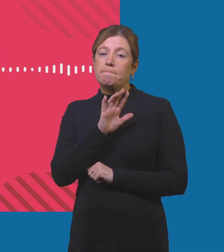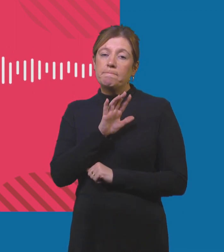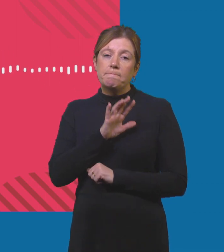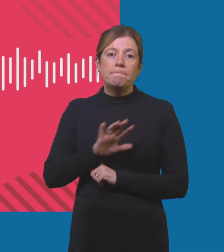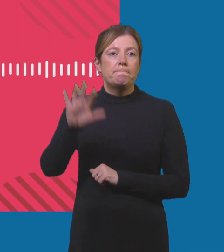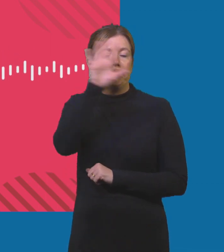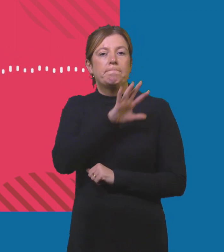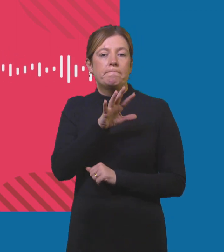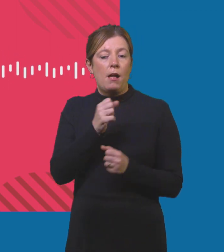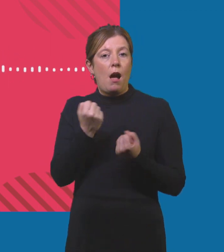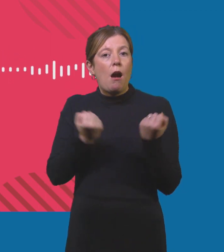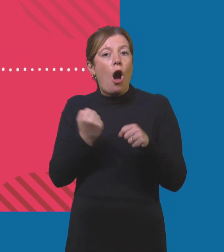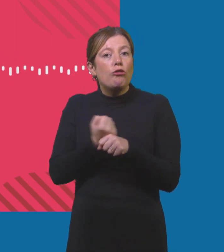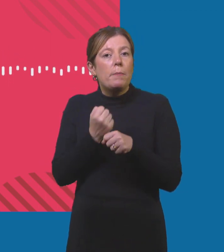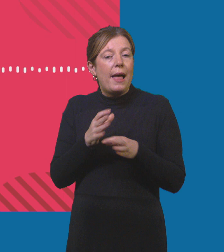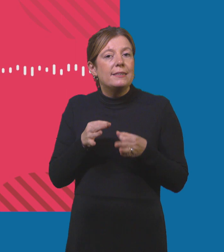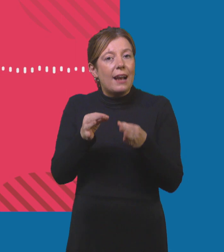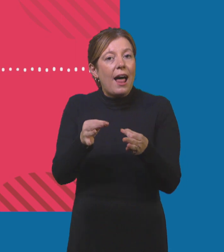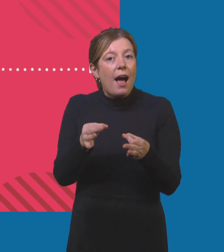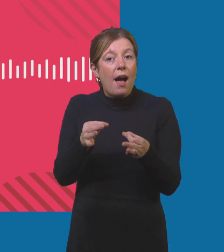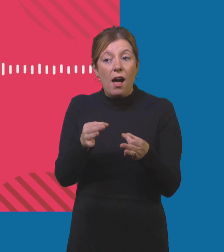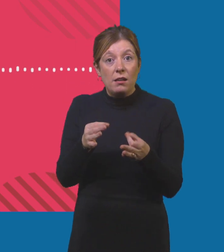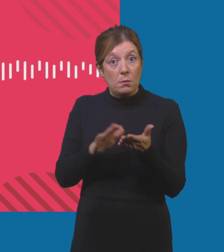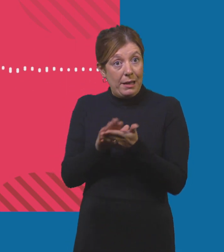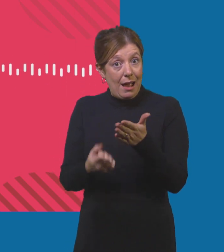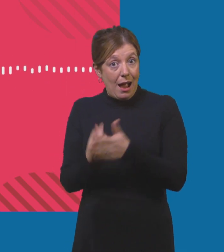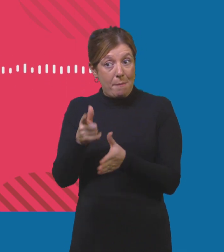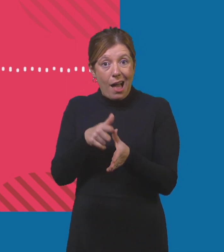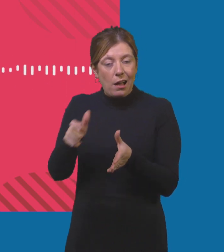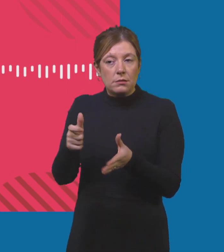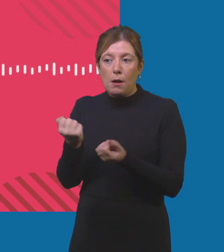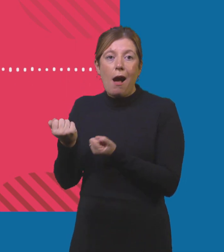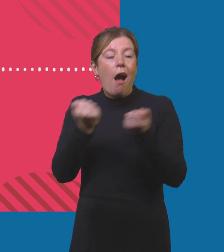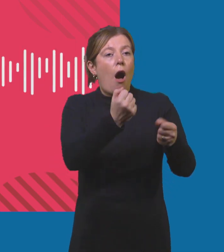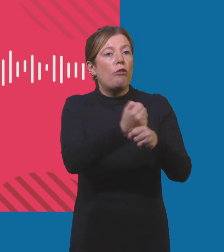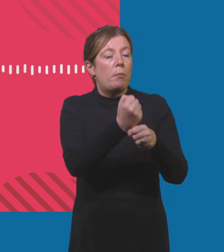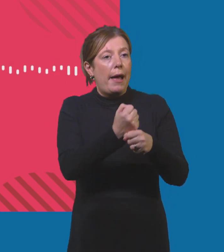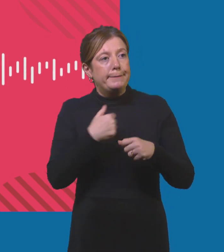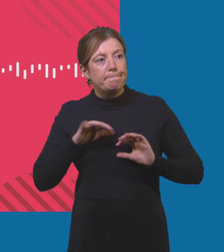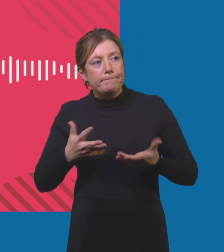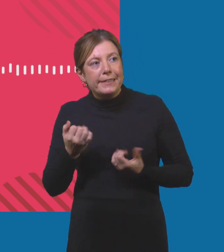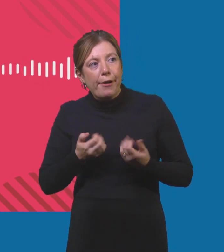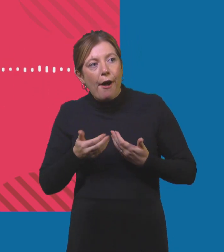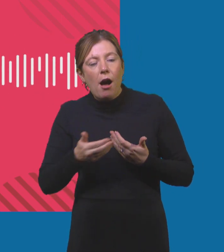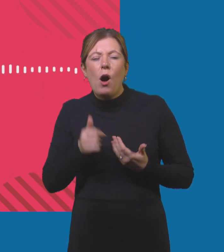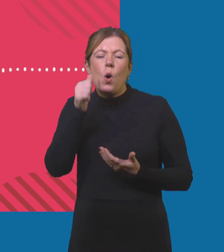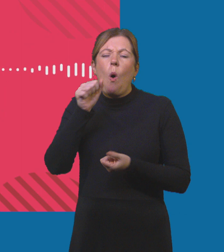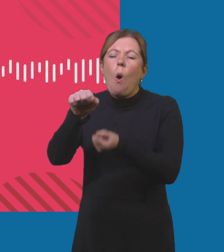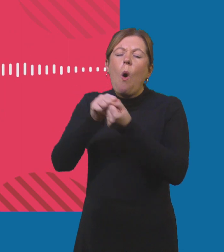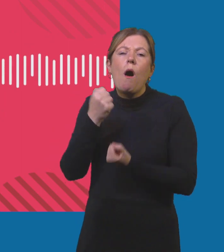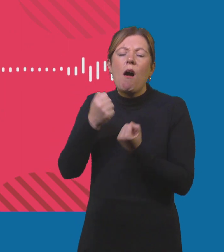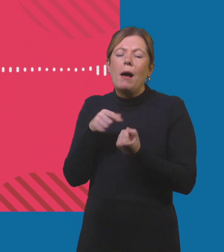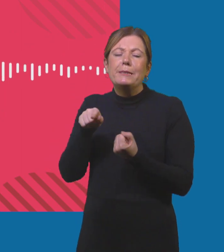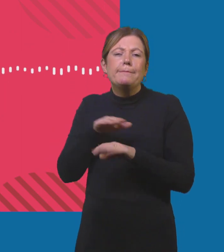with car repairs. So if you do get in an accident, it can mean people are without their car for extended periods, which is not ideal. And often, obviously, even though there's courtesy cars, they're not